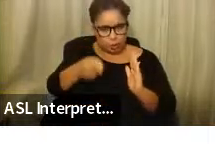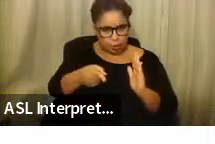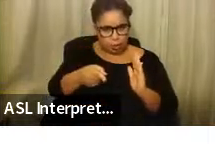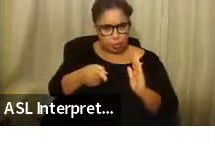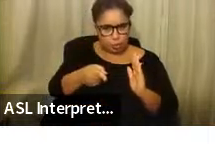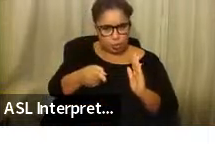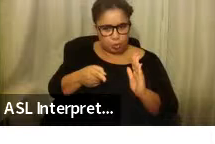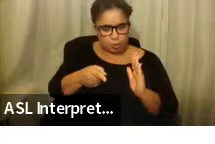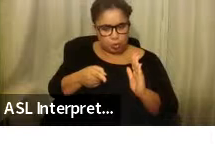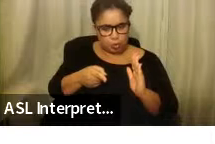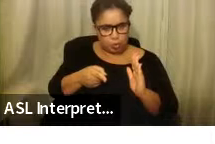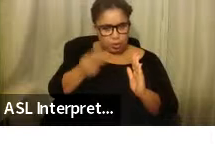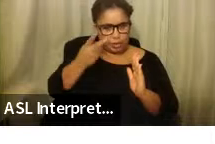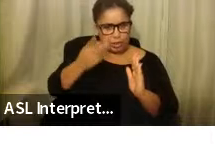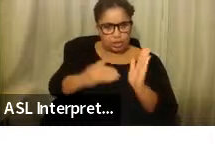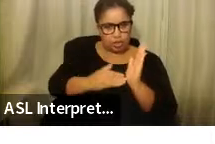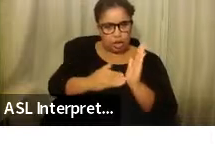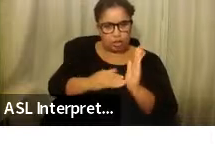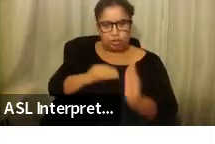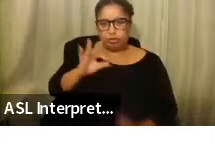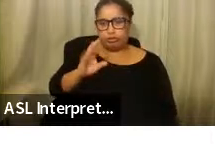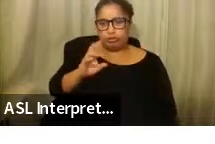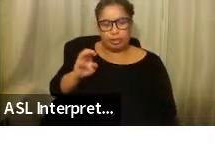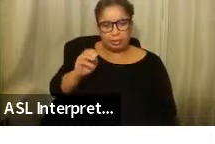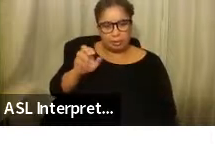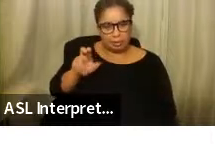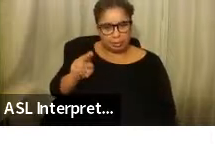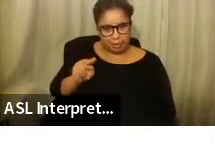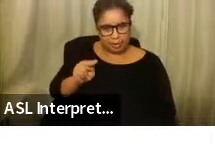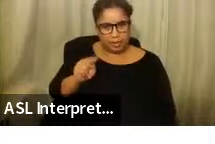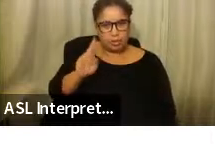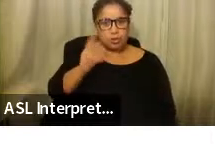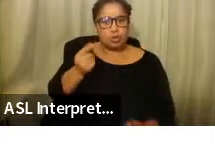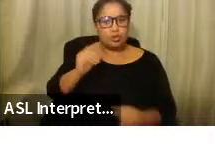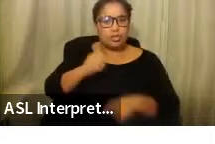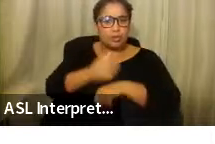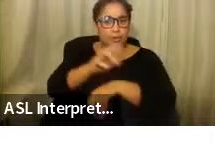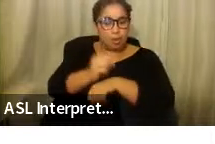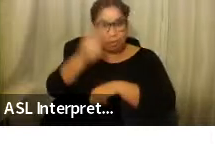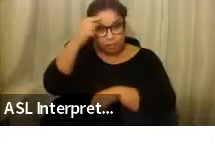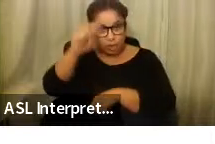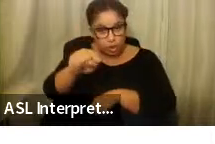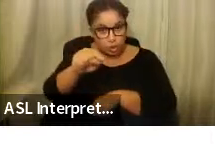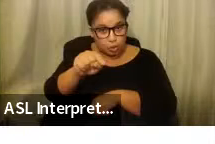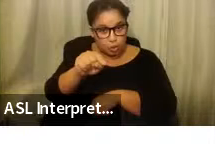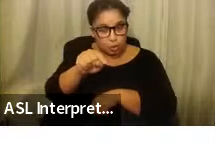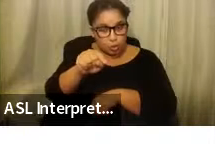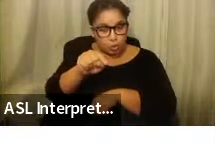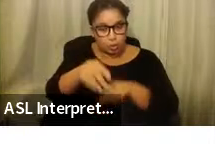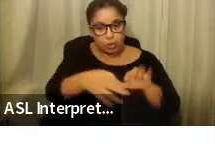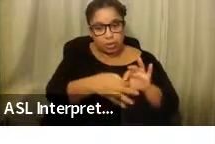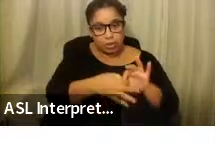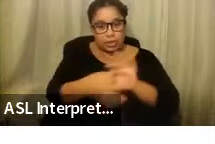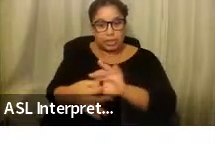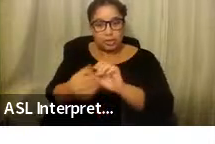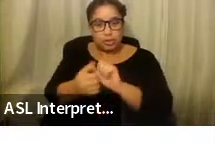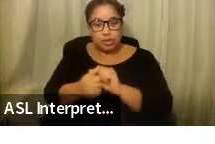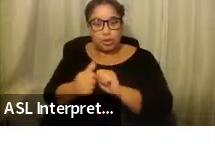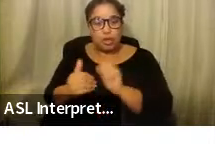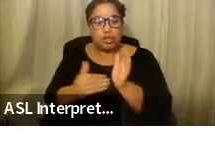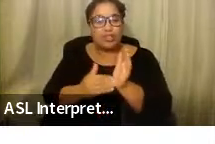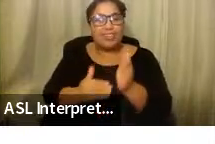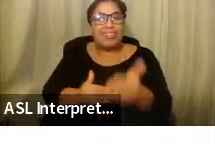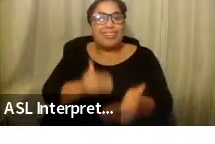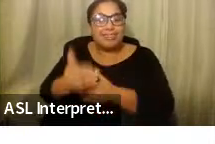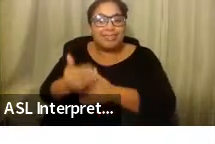see Dr. Freeman. So we're going to make an appointment for you and send them to the doctor the next day if